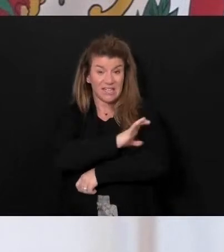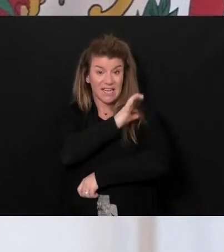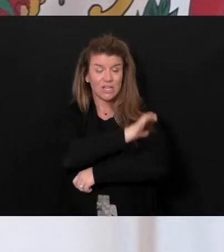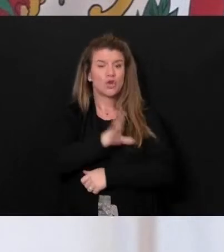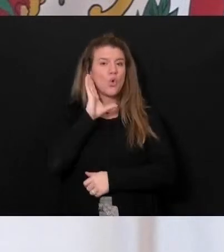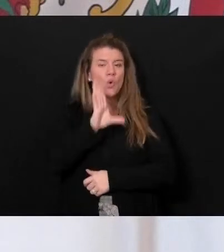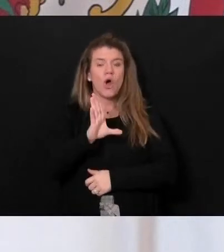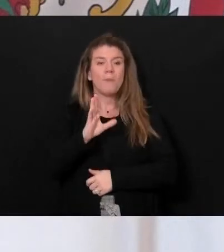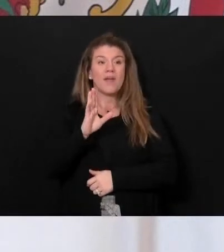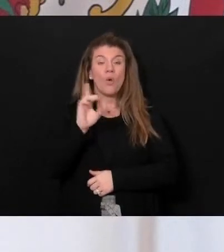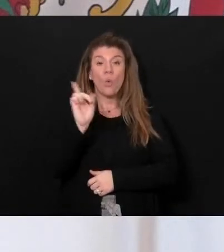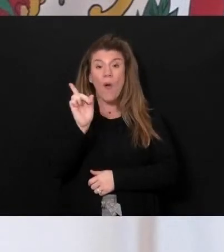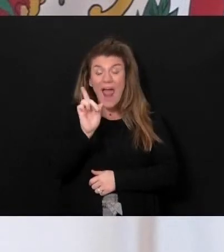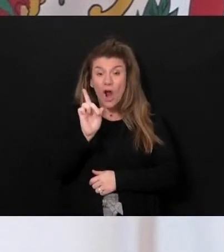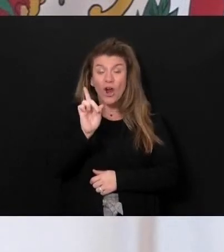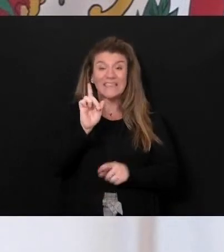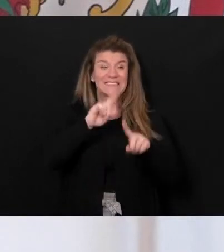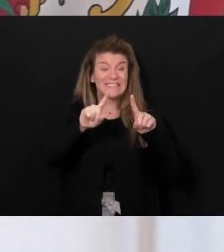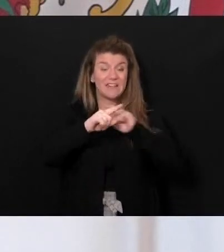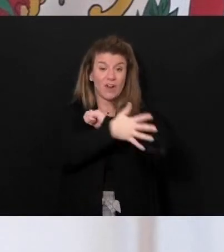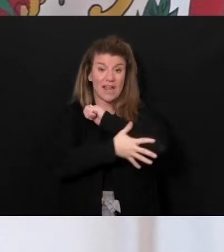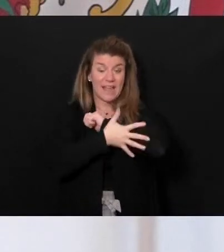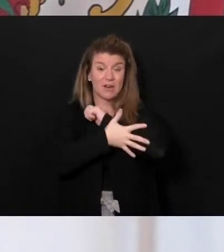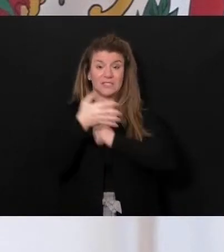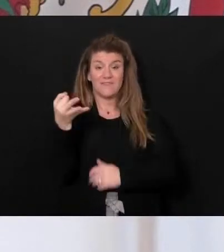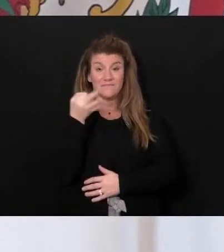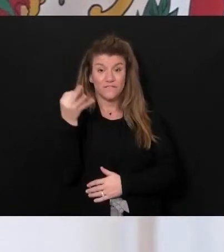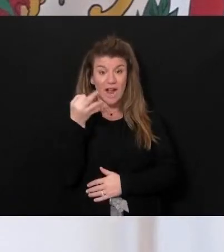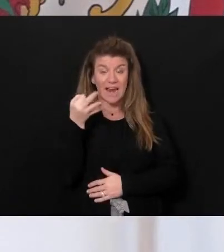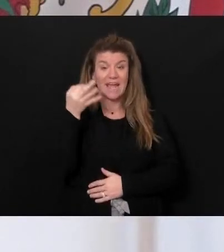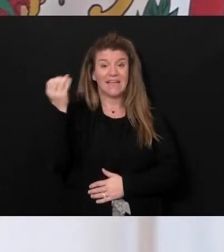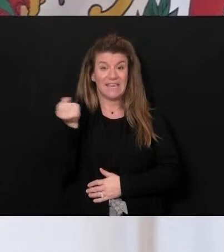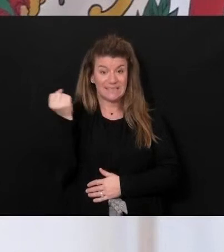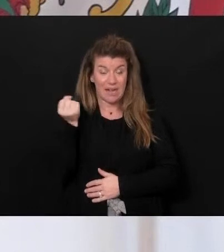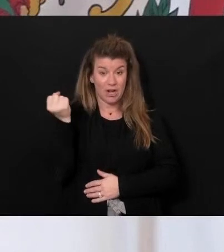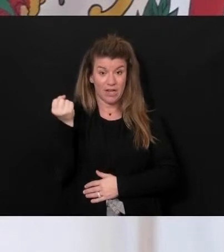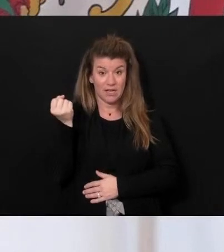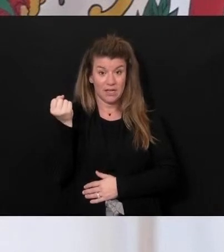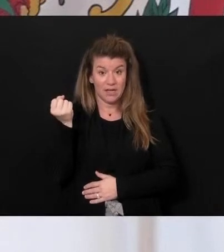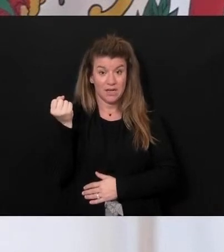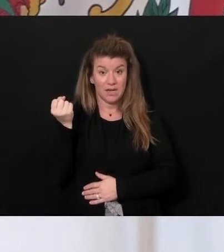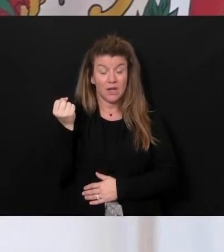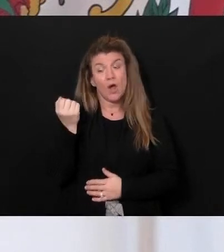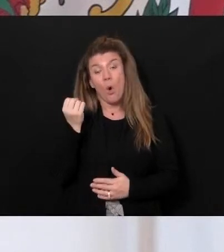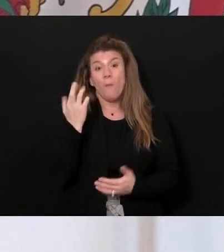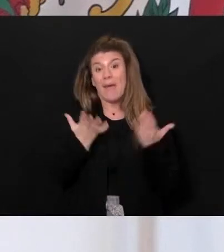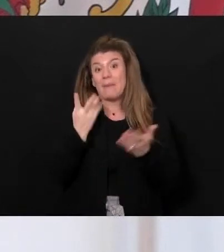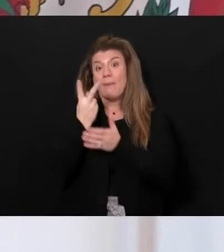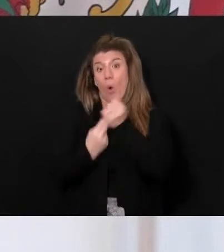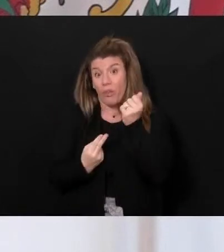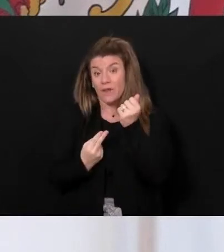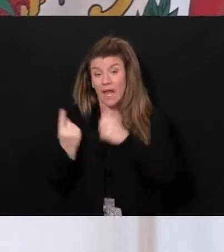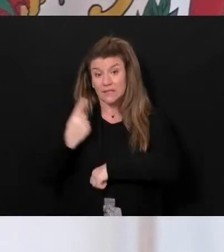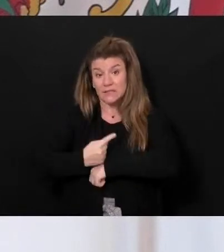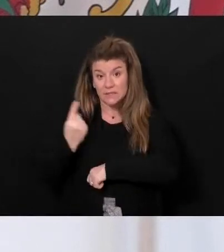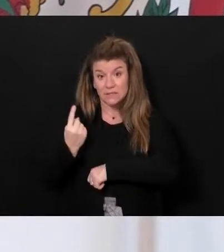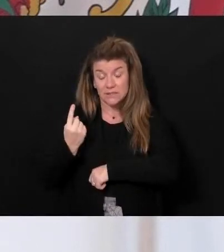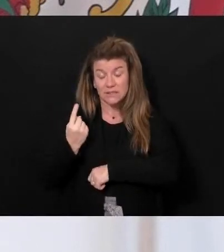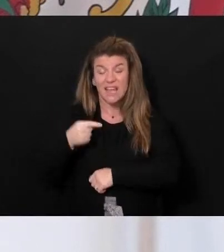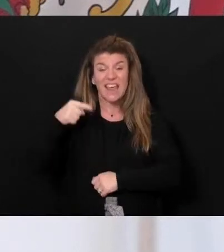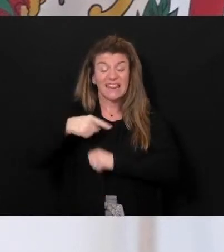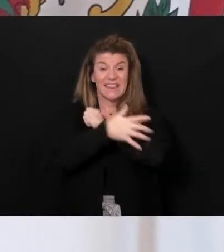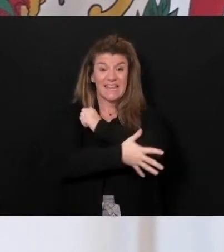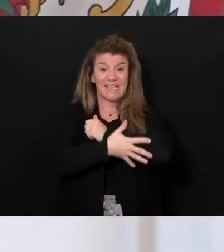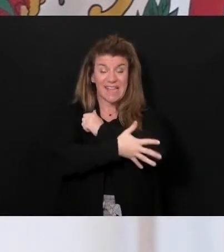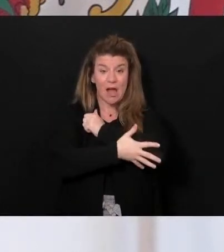be held in the following counties on Friday and Saturday, or both days. These